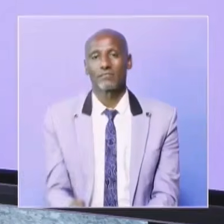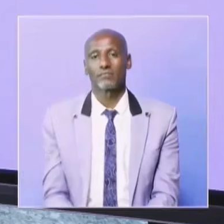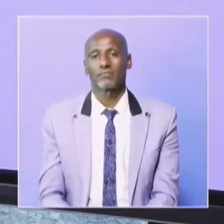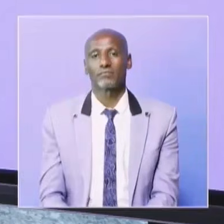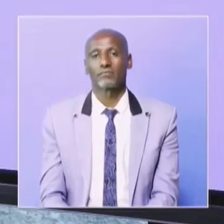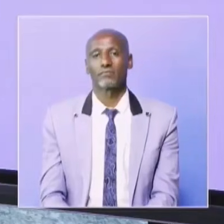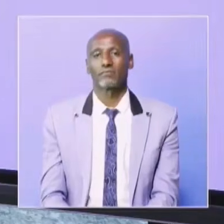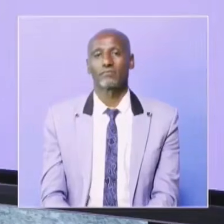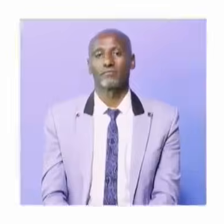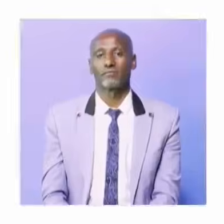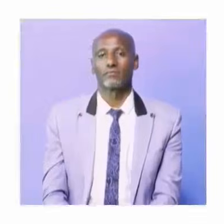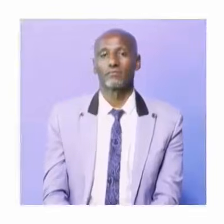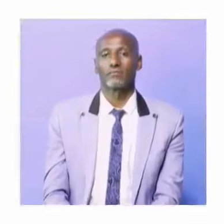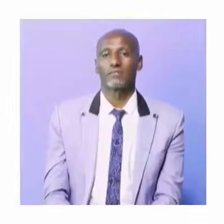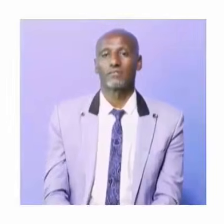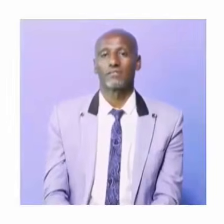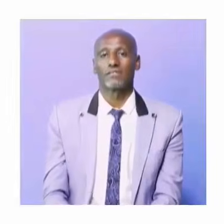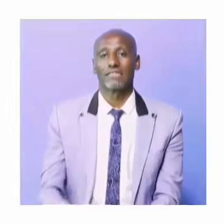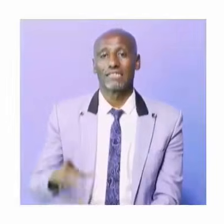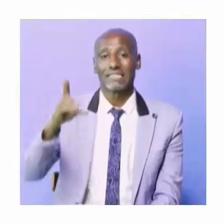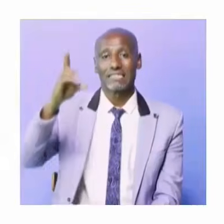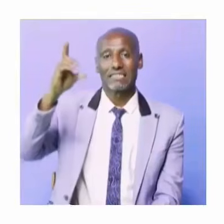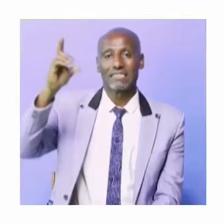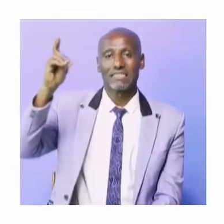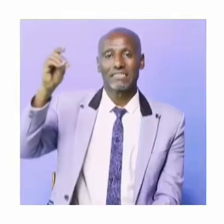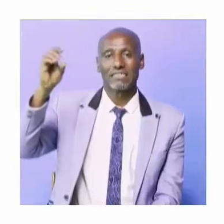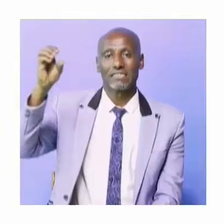So he, again, does.